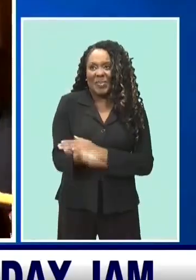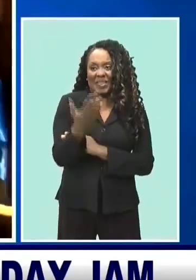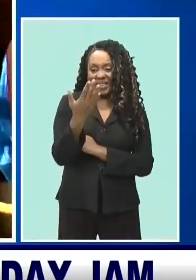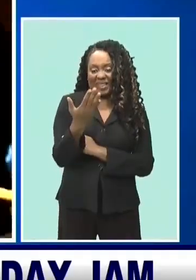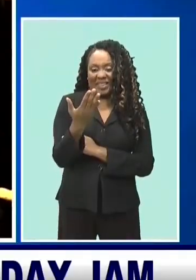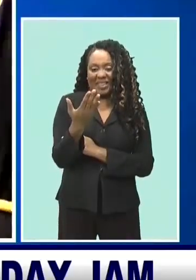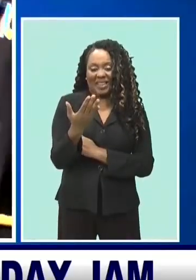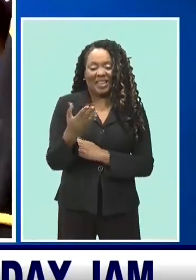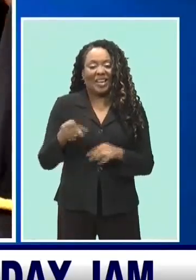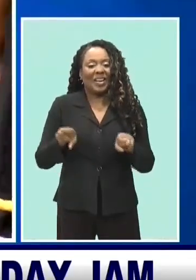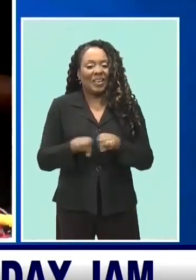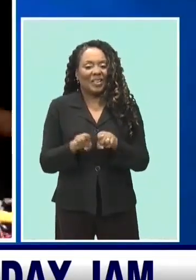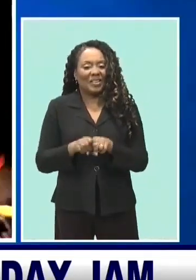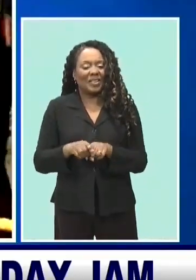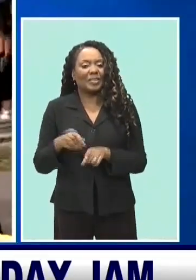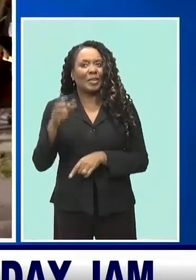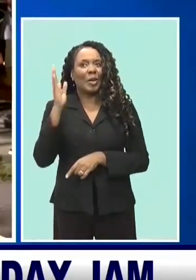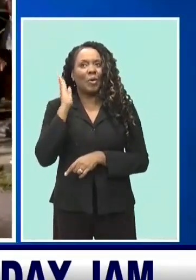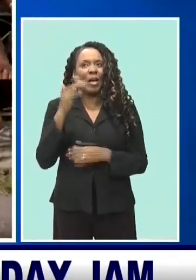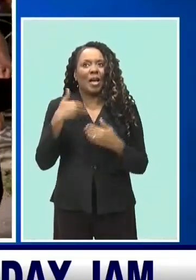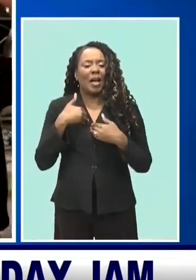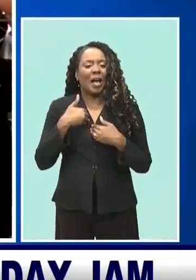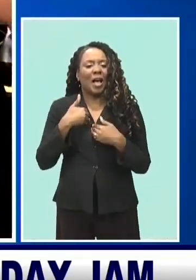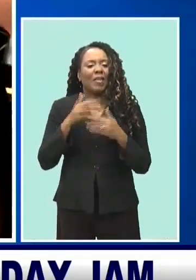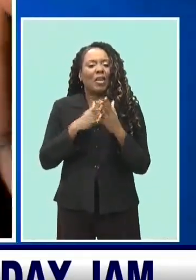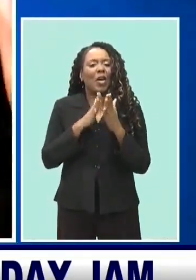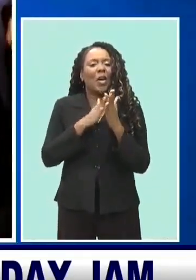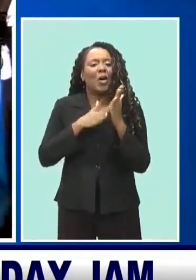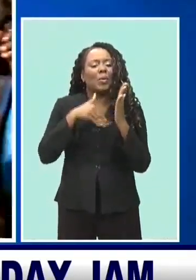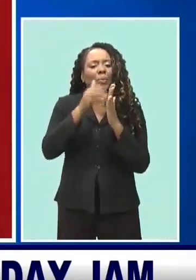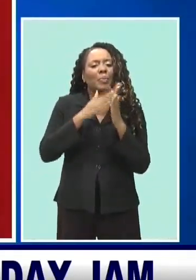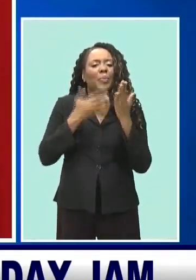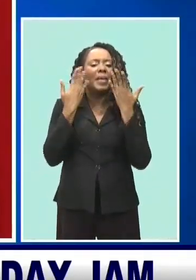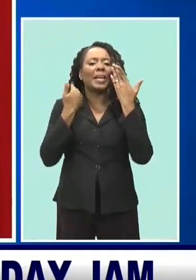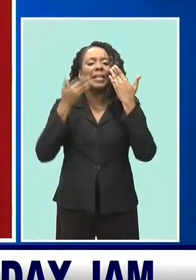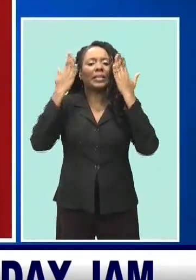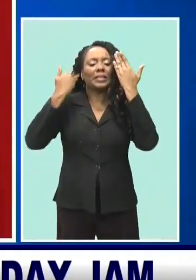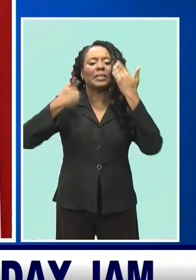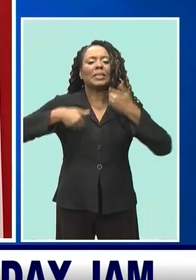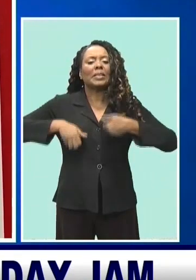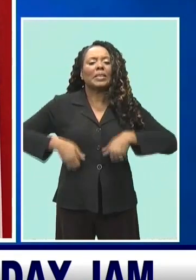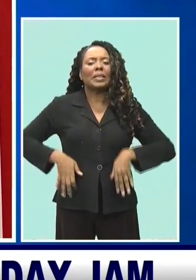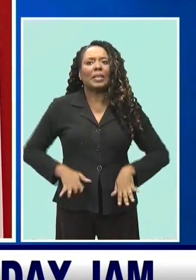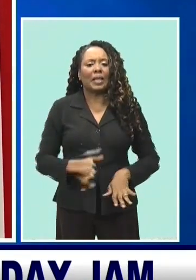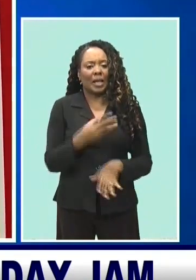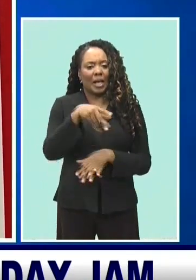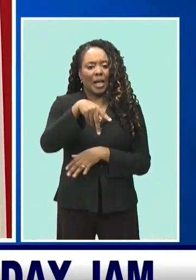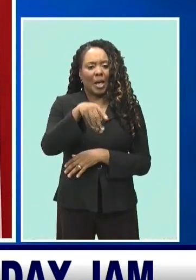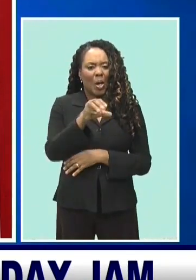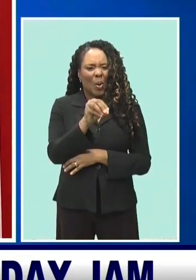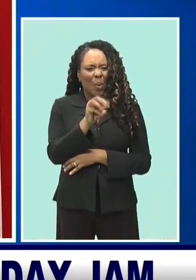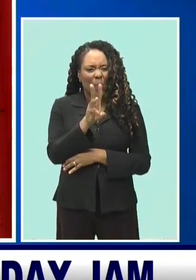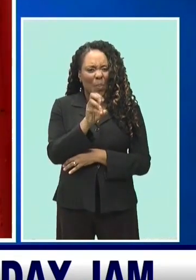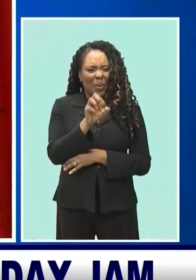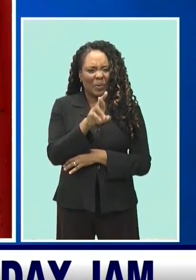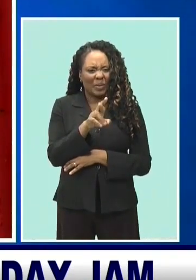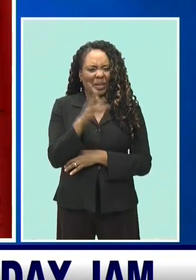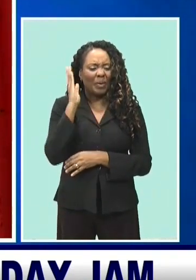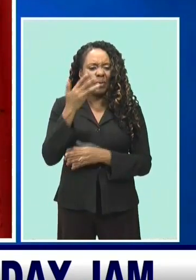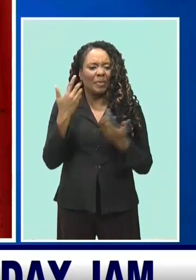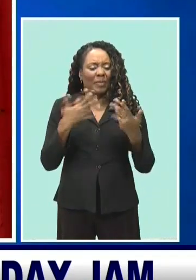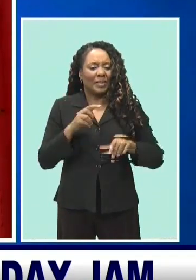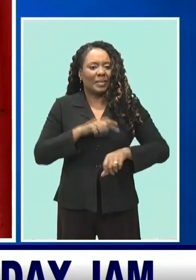and of course, they will all be covered in paint and powder. Now, this year's jump up has been extended by 2 hours and is expected to finish at